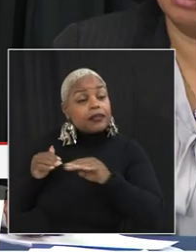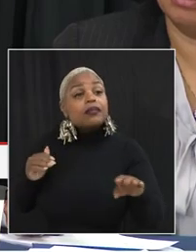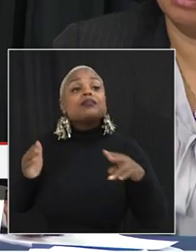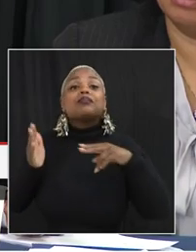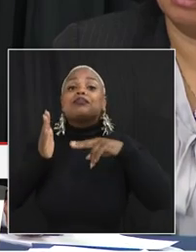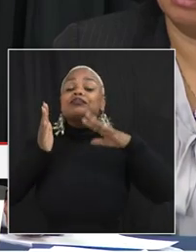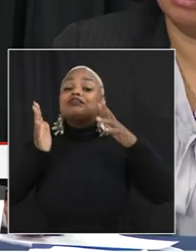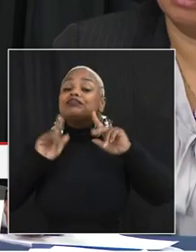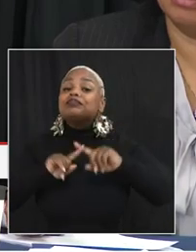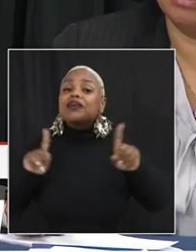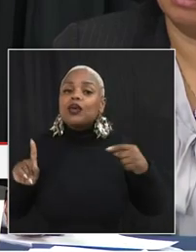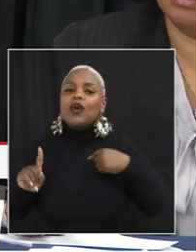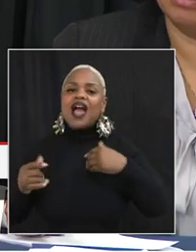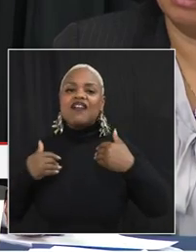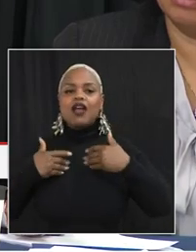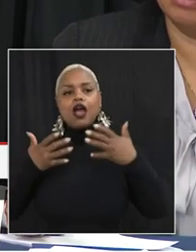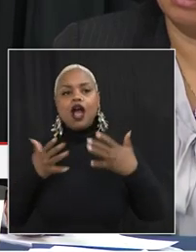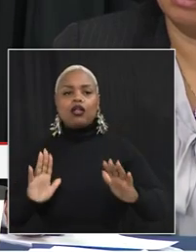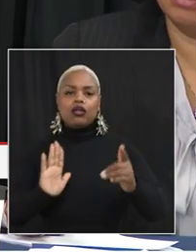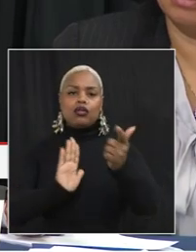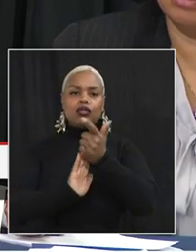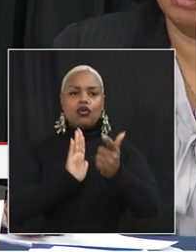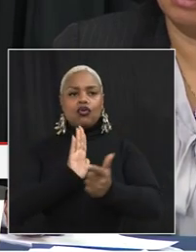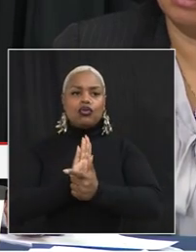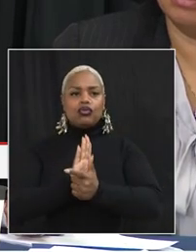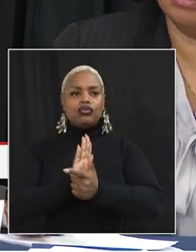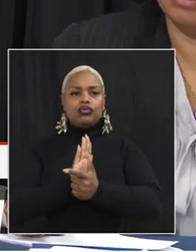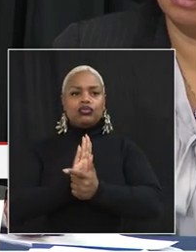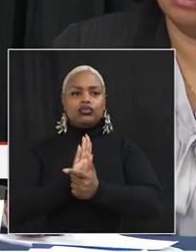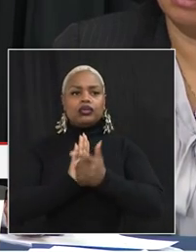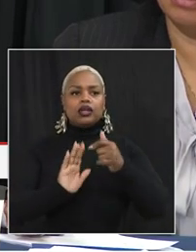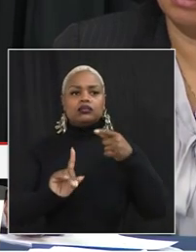from unfairly raising the rent.